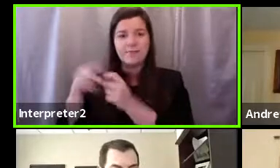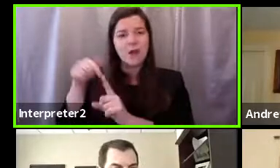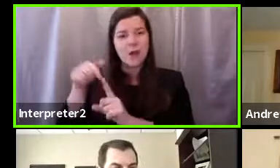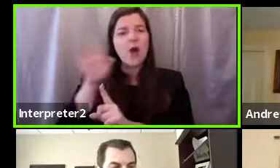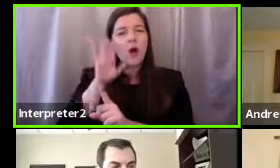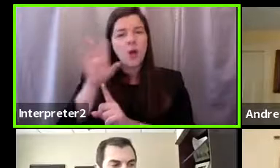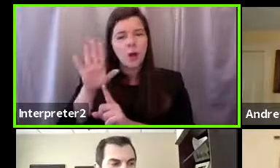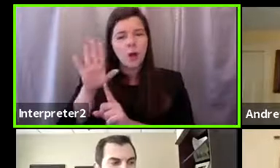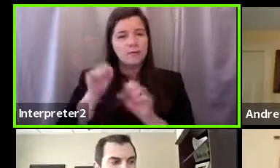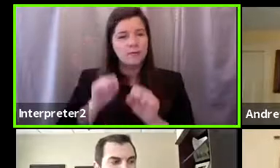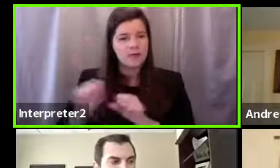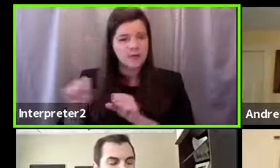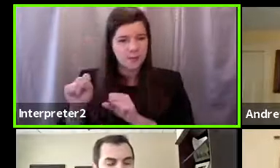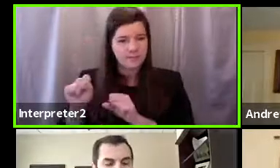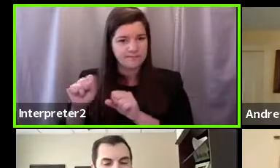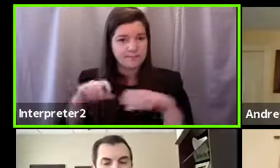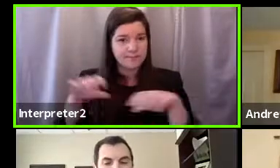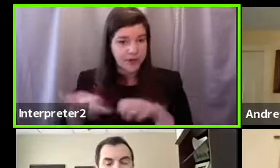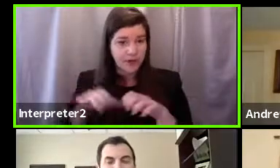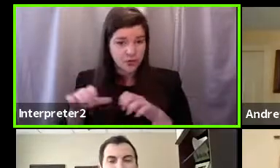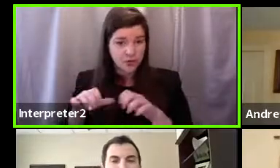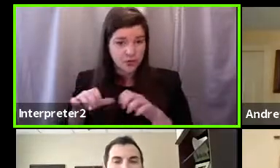feasible action to take.